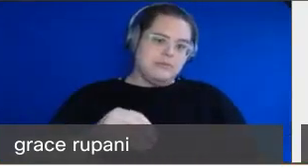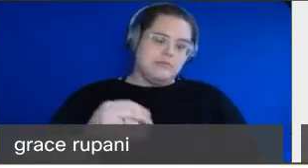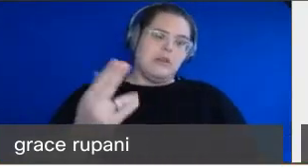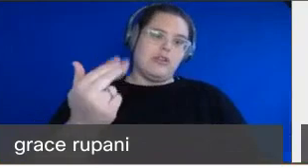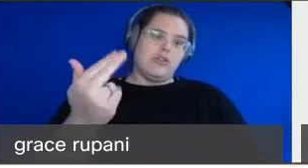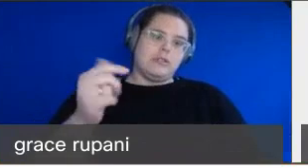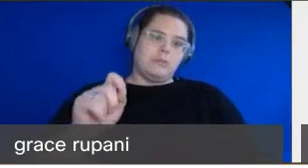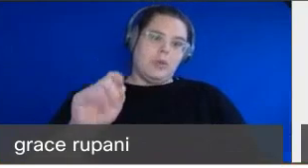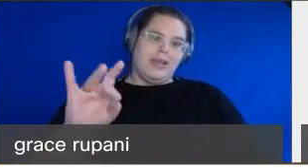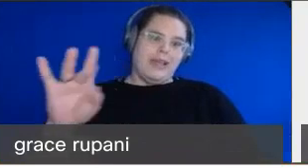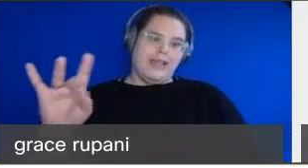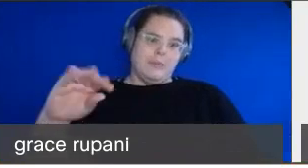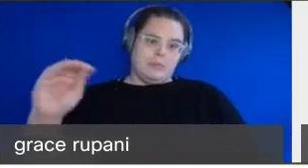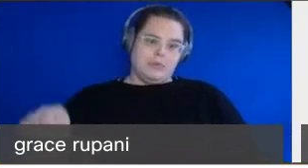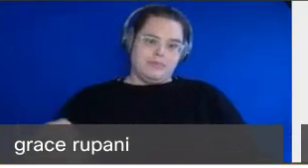13.88%.